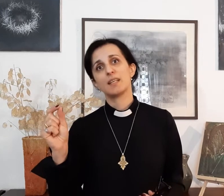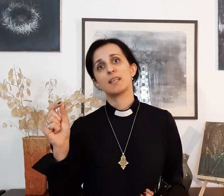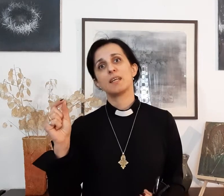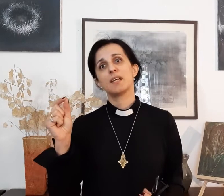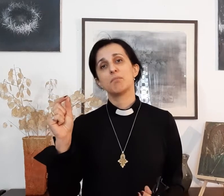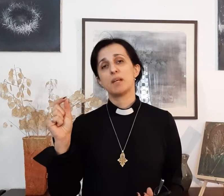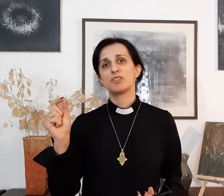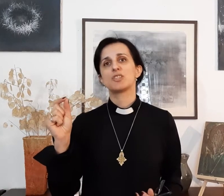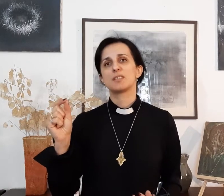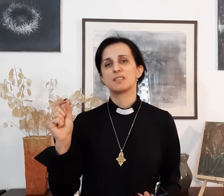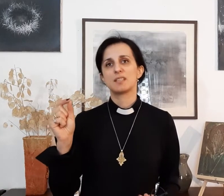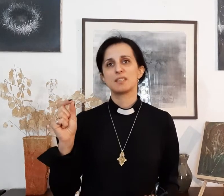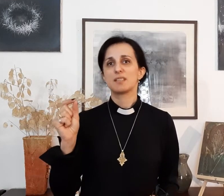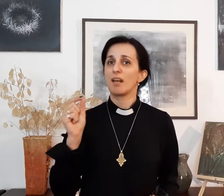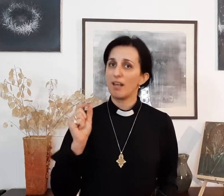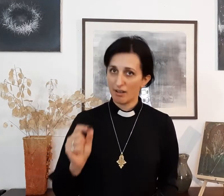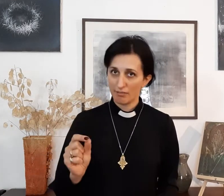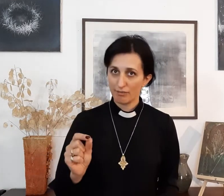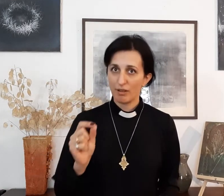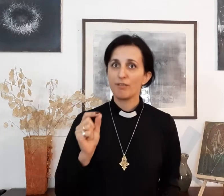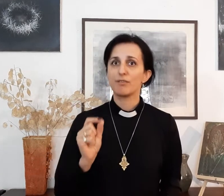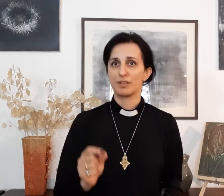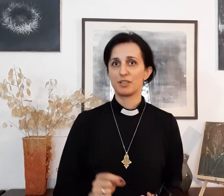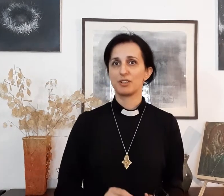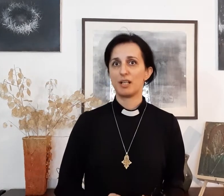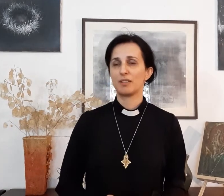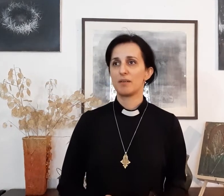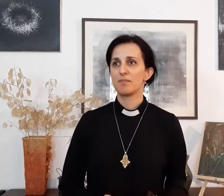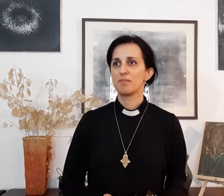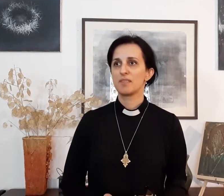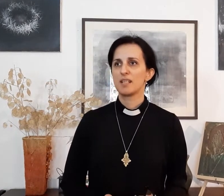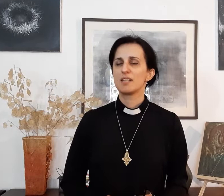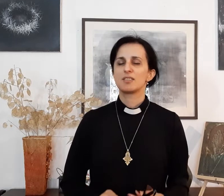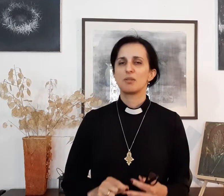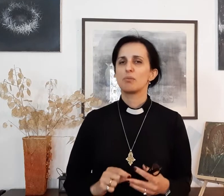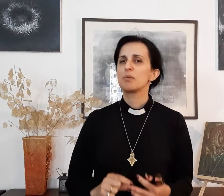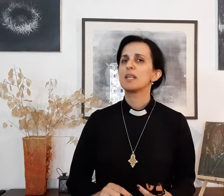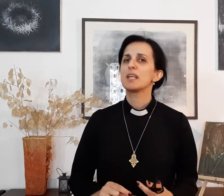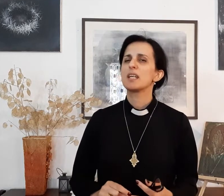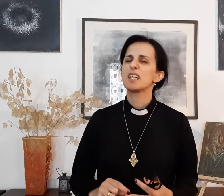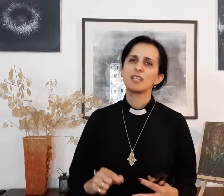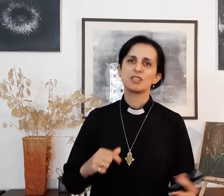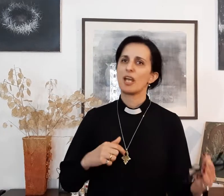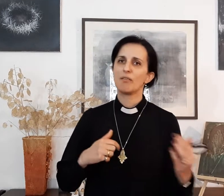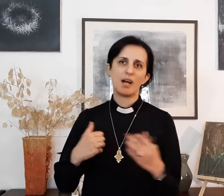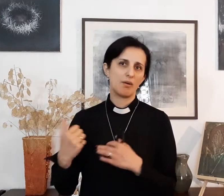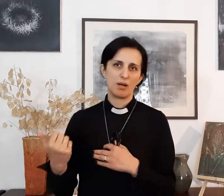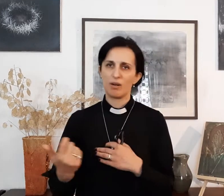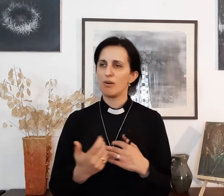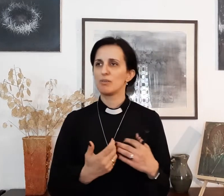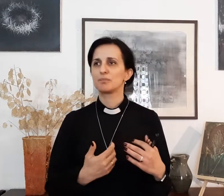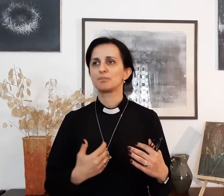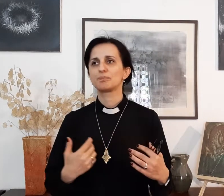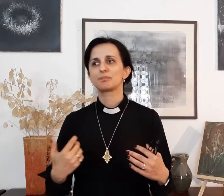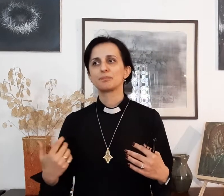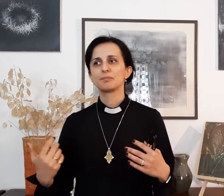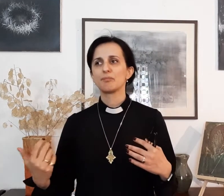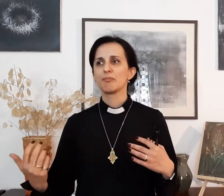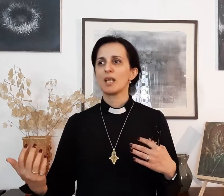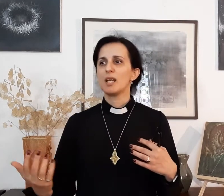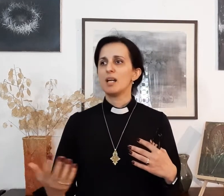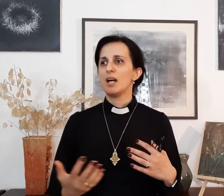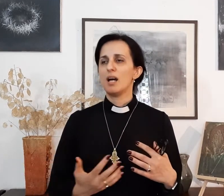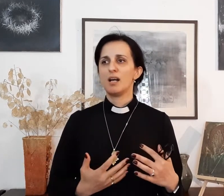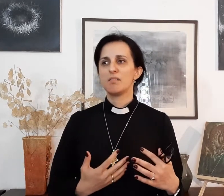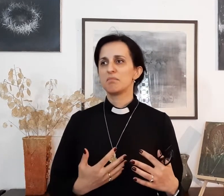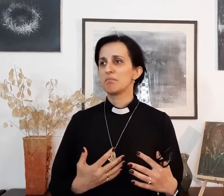he mentions is the love for each other. So we each have our own